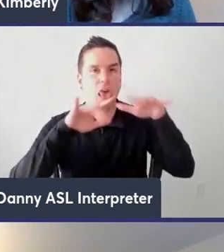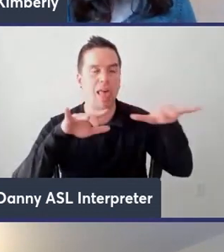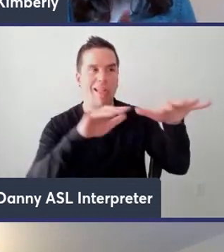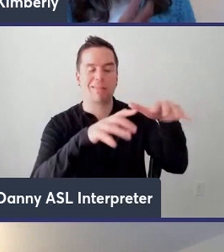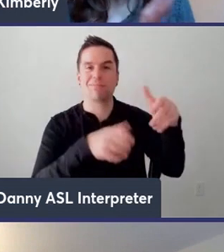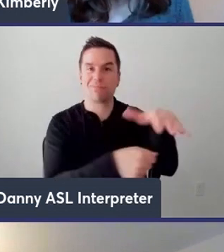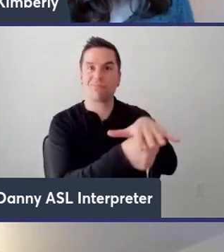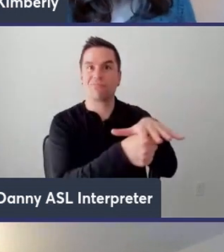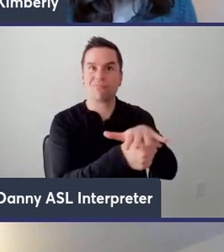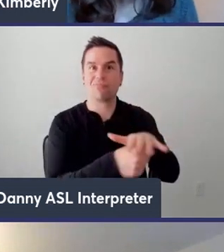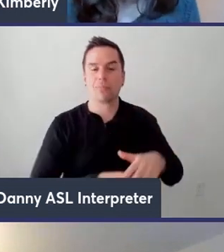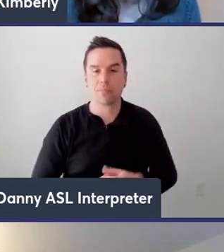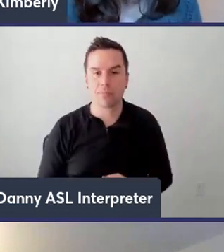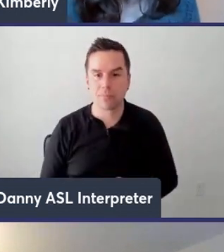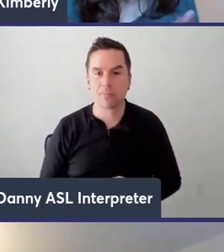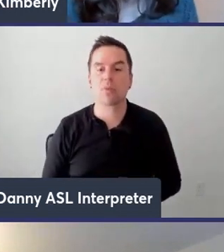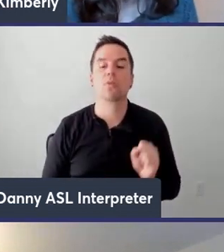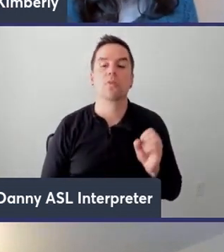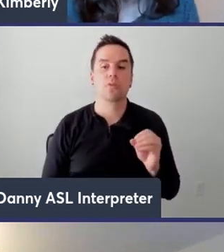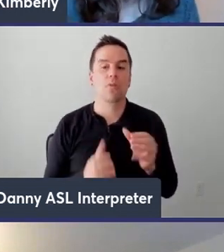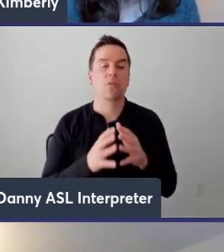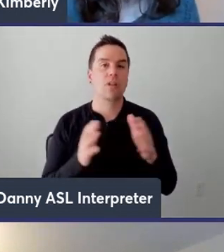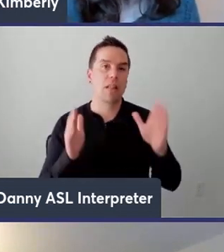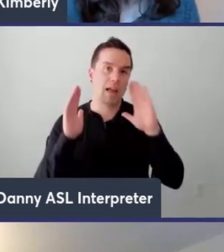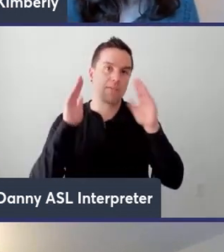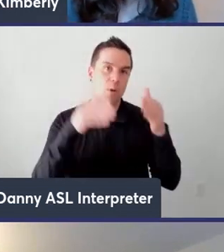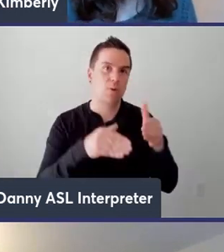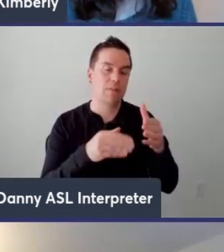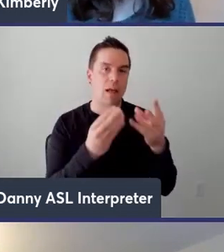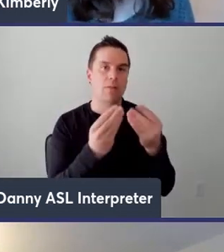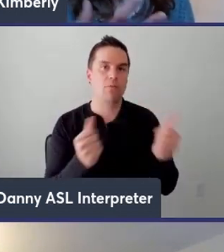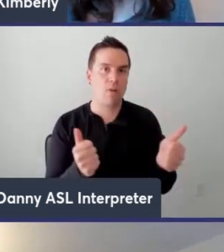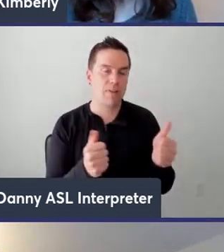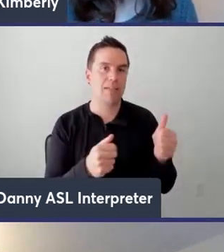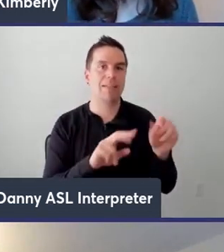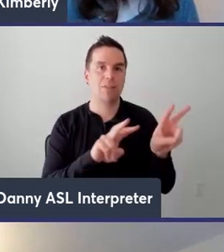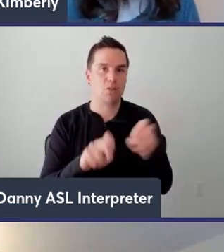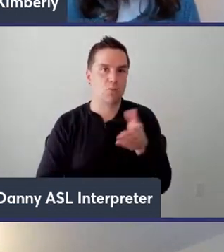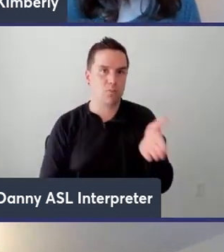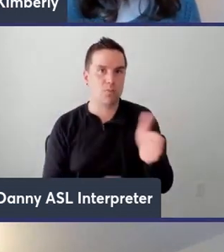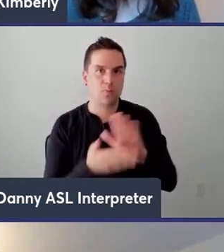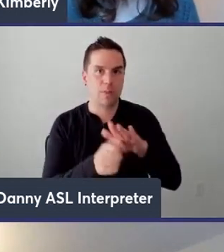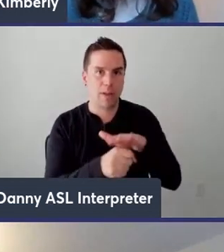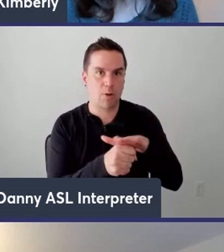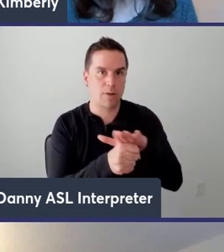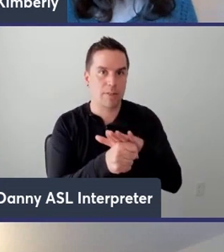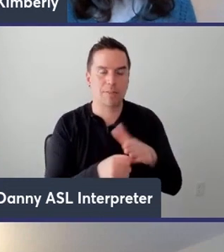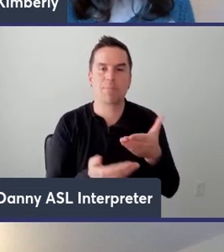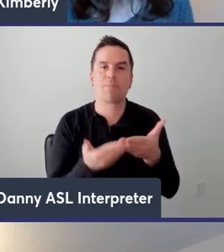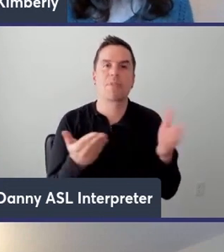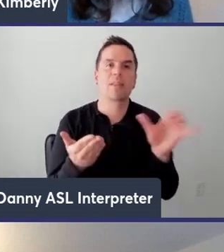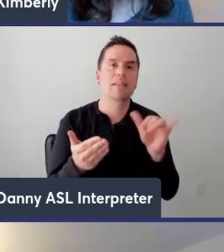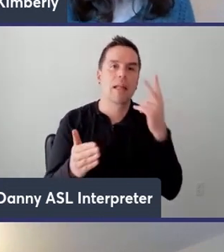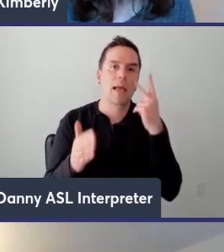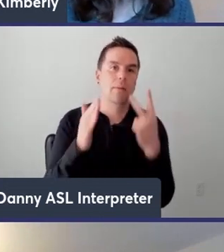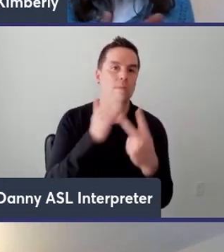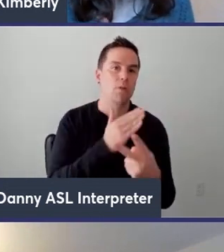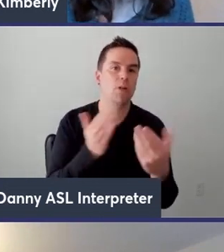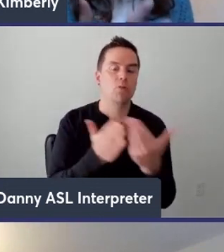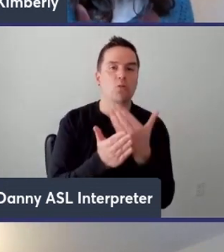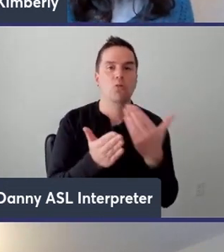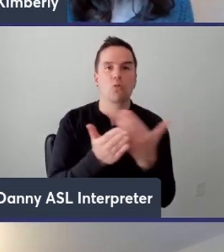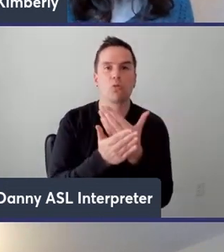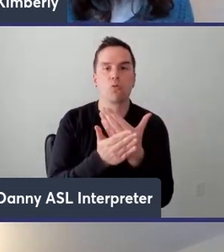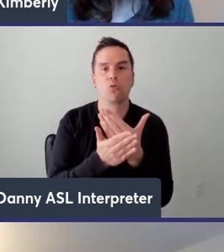urban planning and to assist city planners in urban areas. So things like being able to predict as